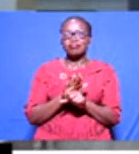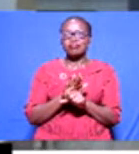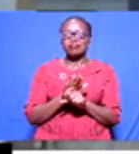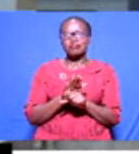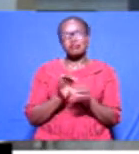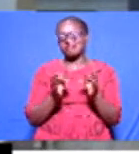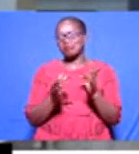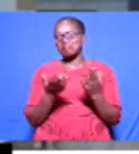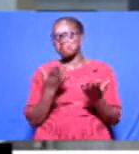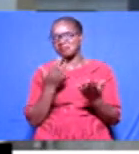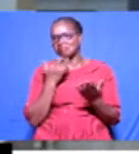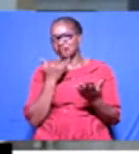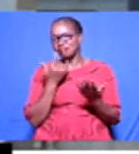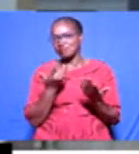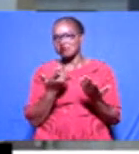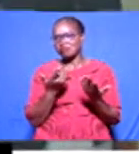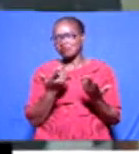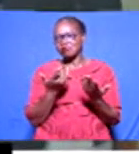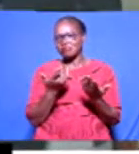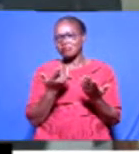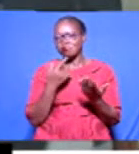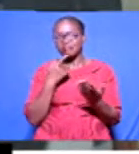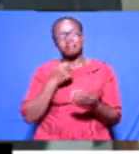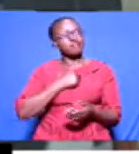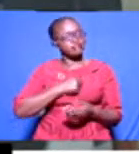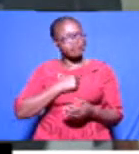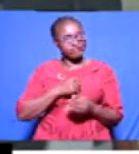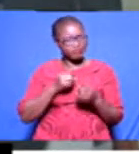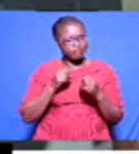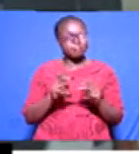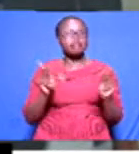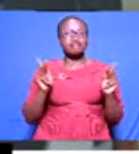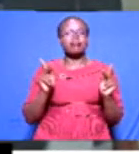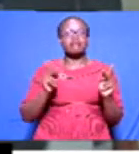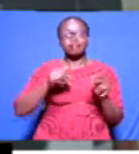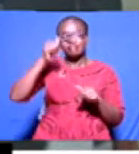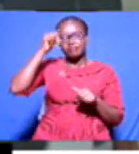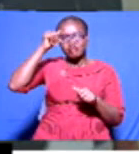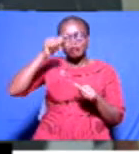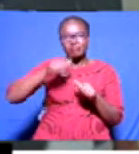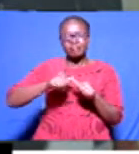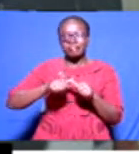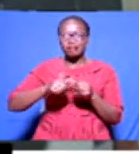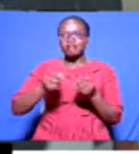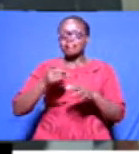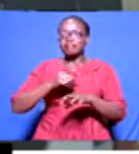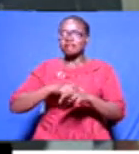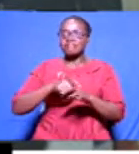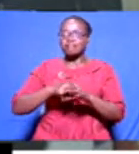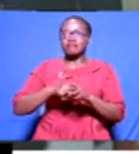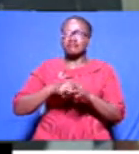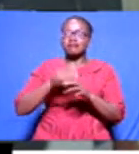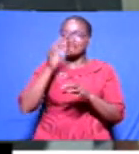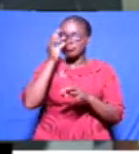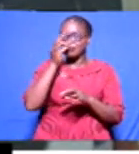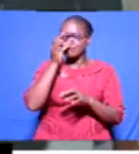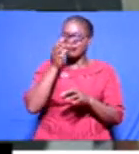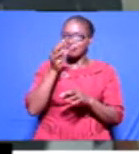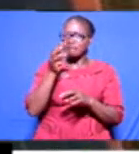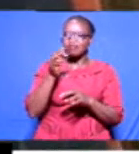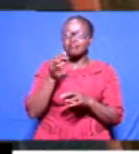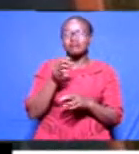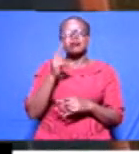akimkosea, kisha mwambia tu pole kwisha. He fondly remembered the many times the former head of state used humor